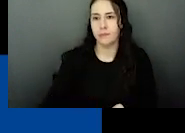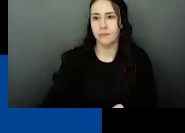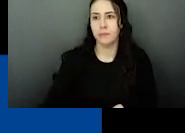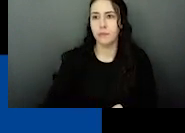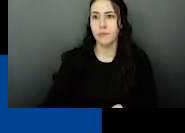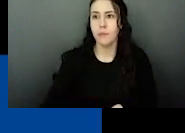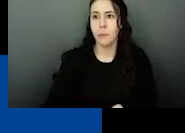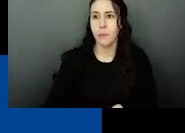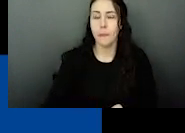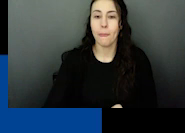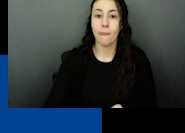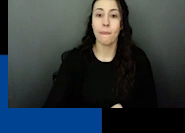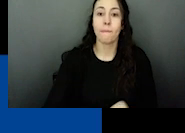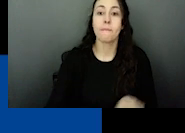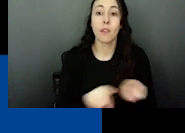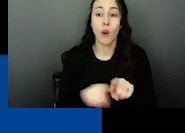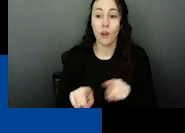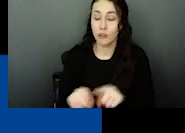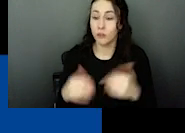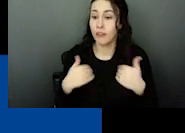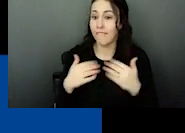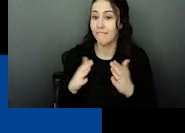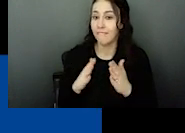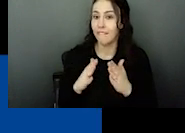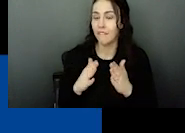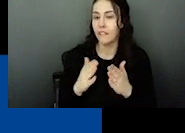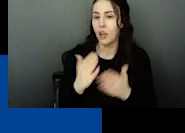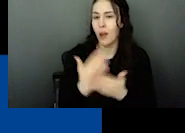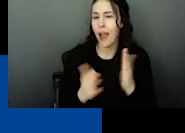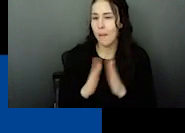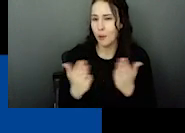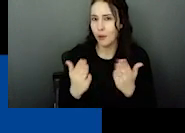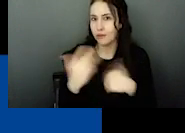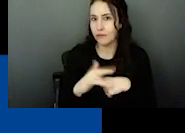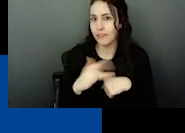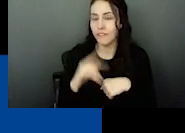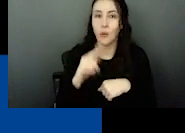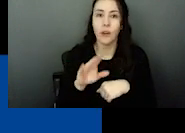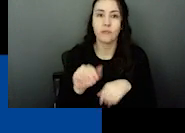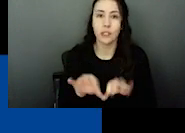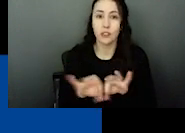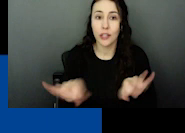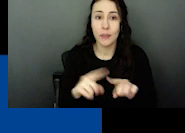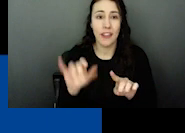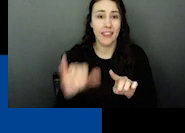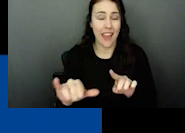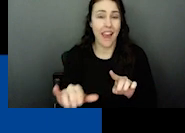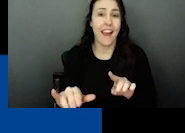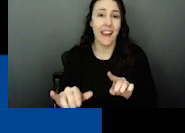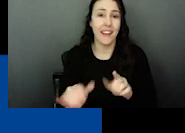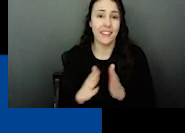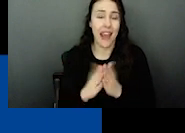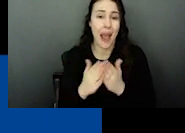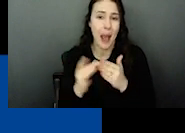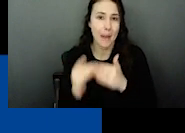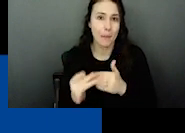that there is a handbook available for the baccalaureate degrees, but that handbook is being upgraded,